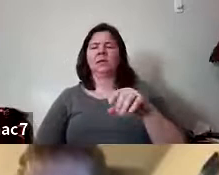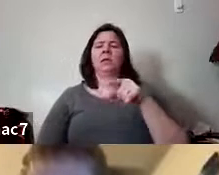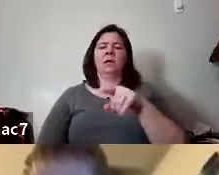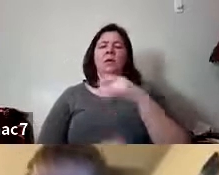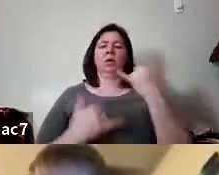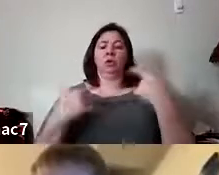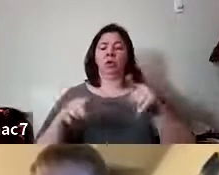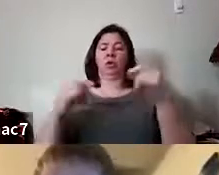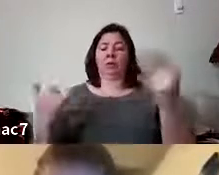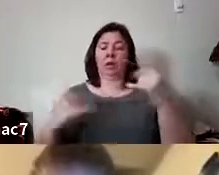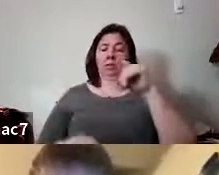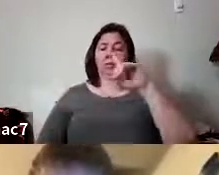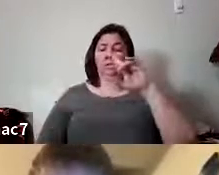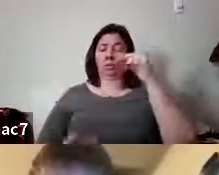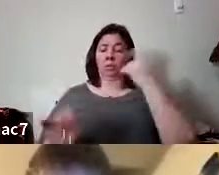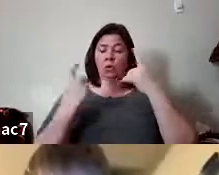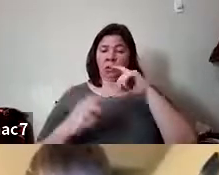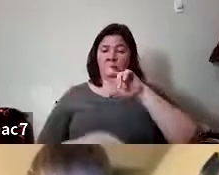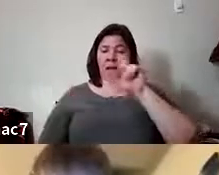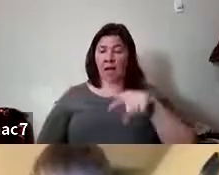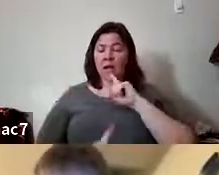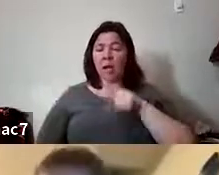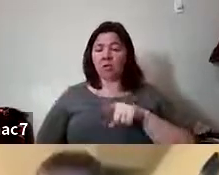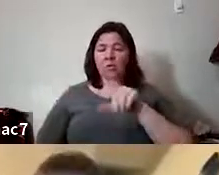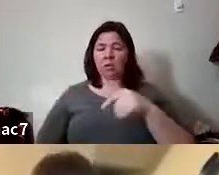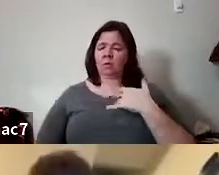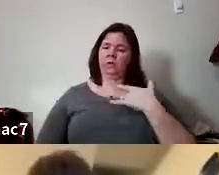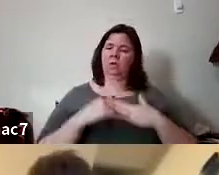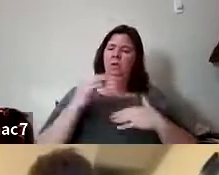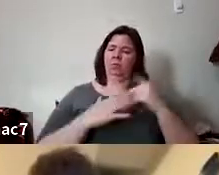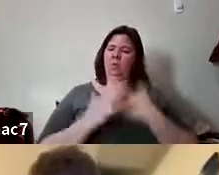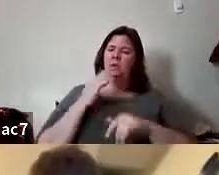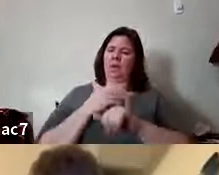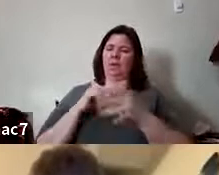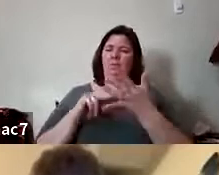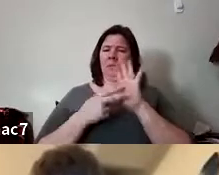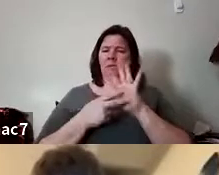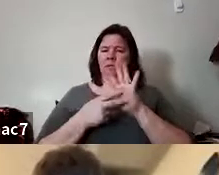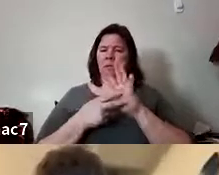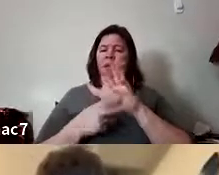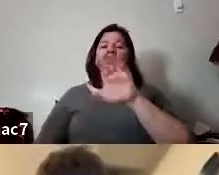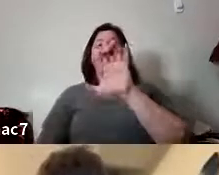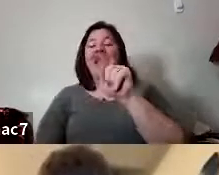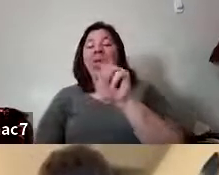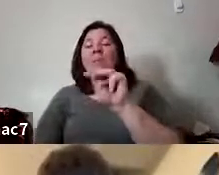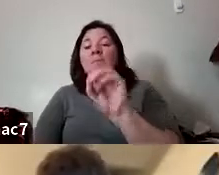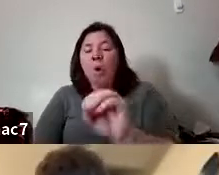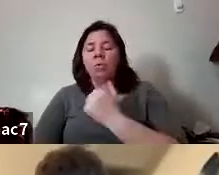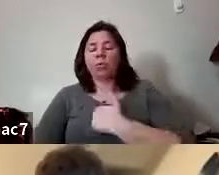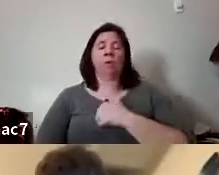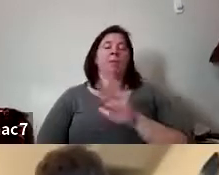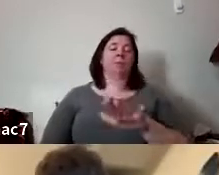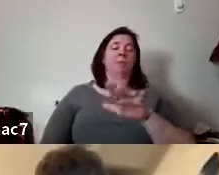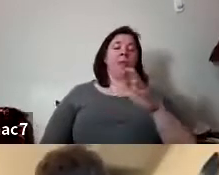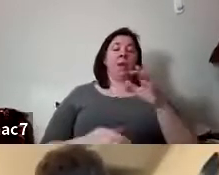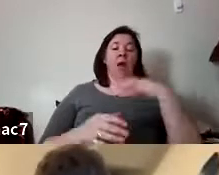today's Q&A session, and you are now comfortable with what it means. 4th question, do you have trouble explaining ONPASSIVE